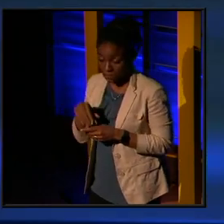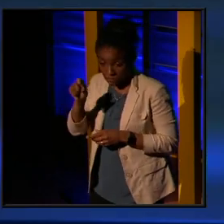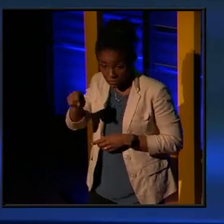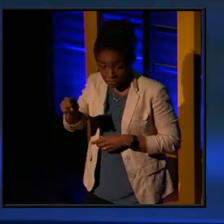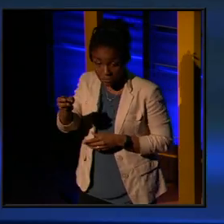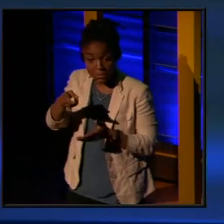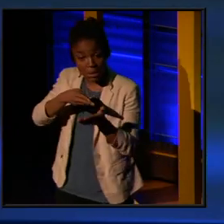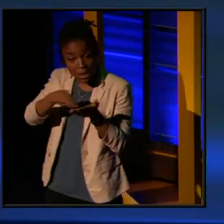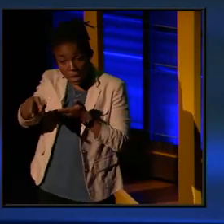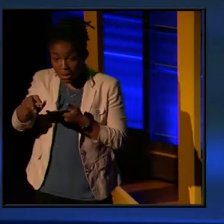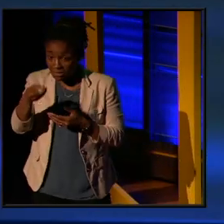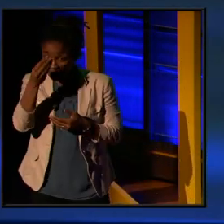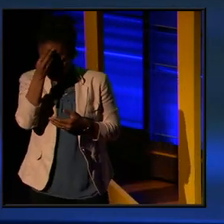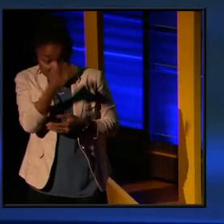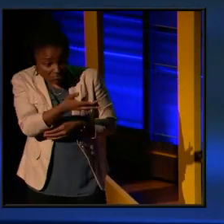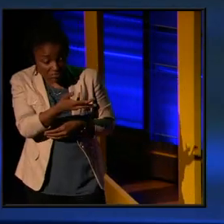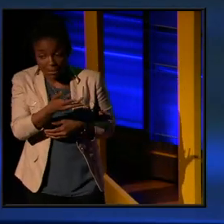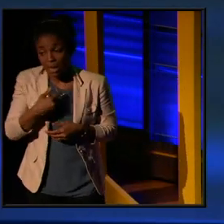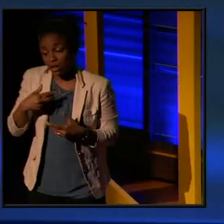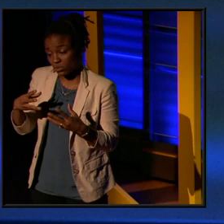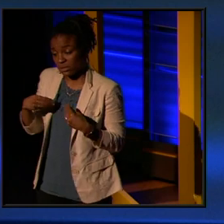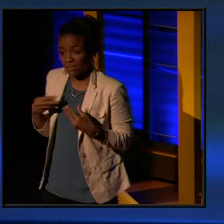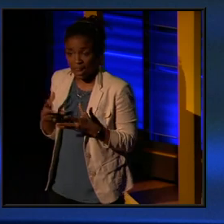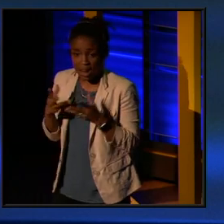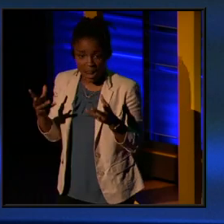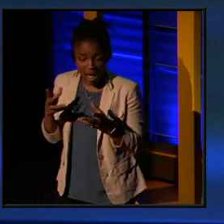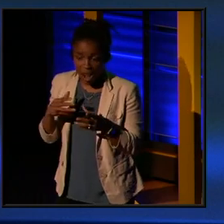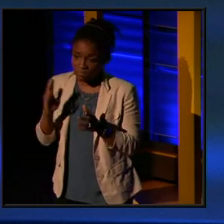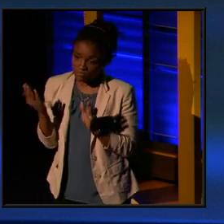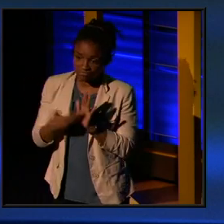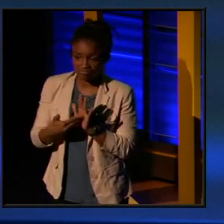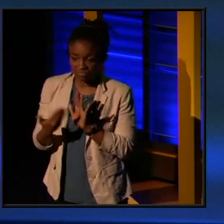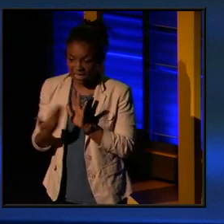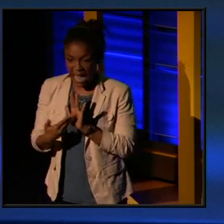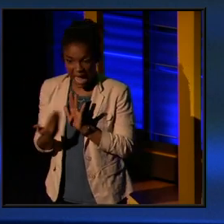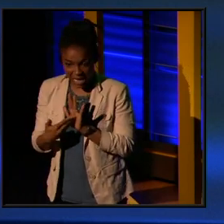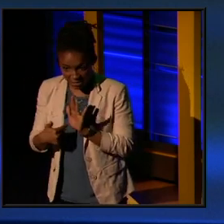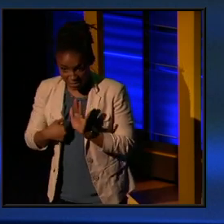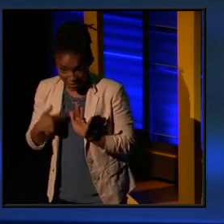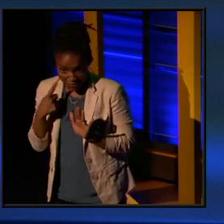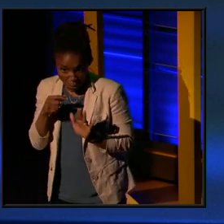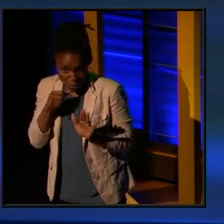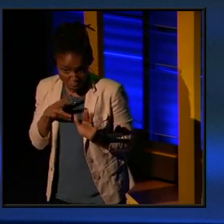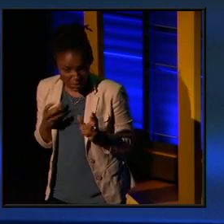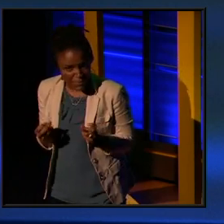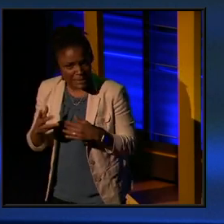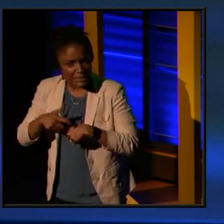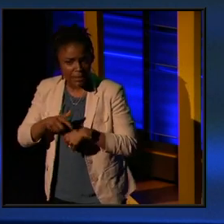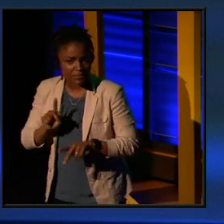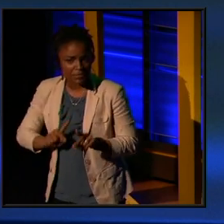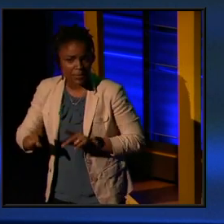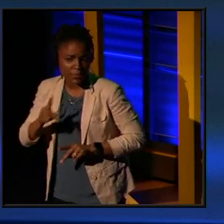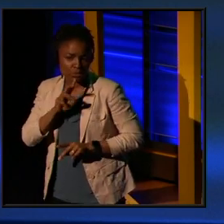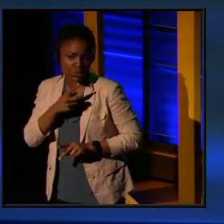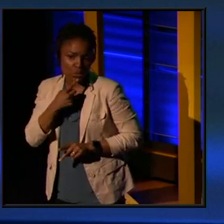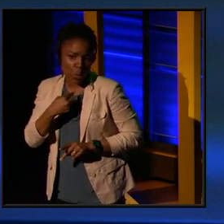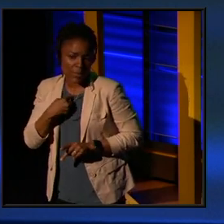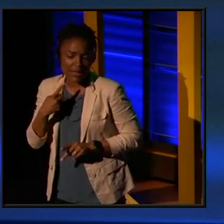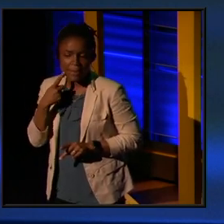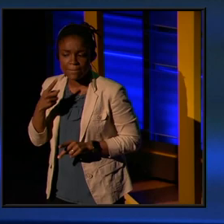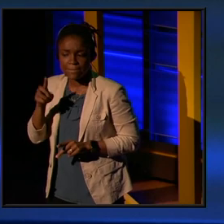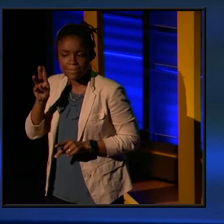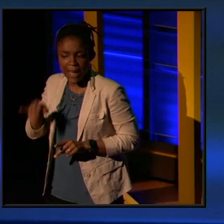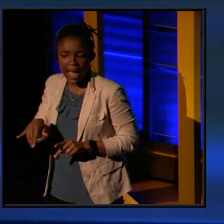honest, initially, Jahawi, I received a lot of opposition for being a woman. I remember being told multiple times by seafood traders